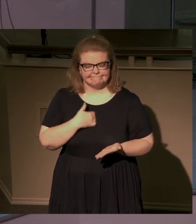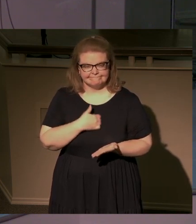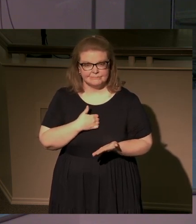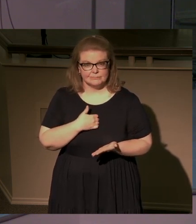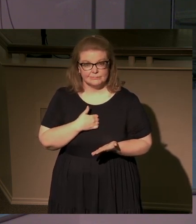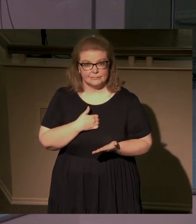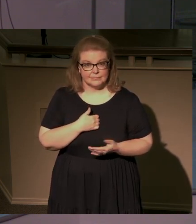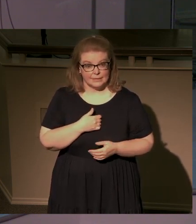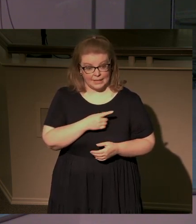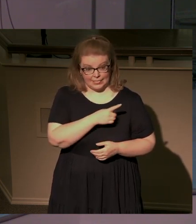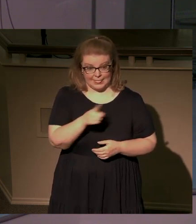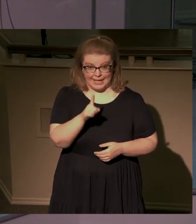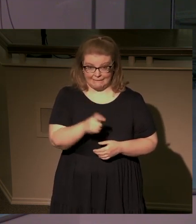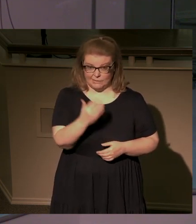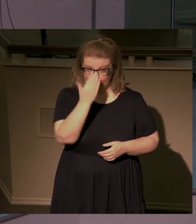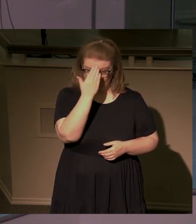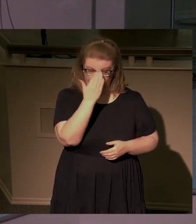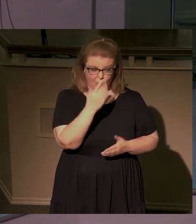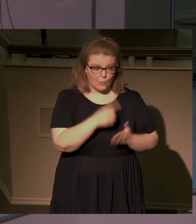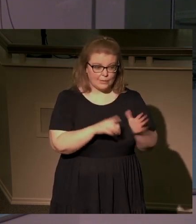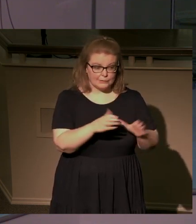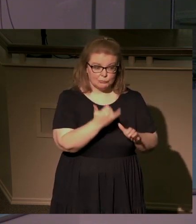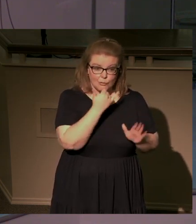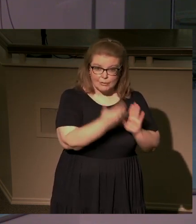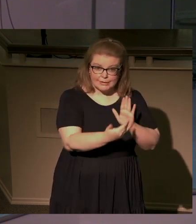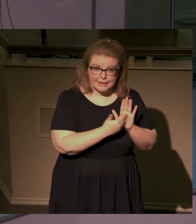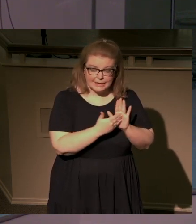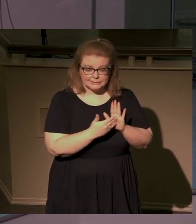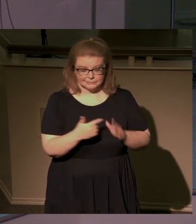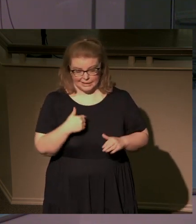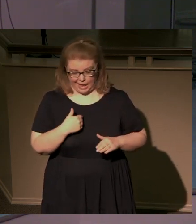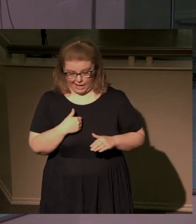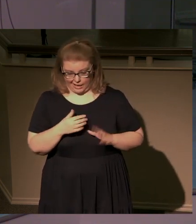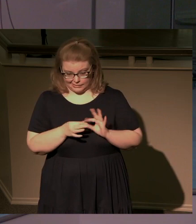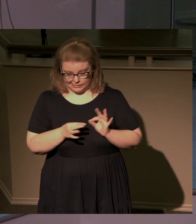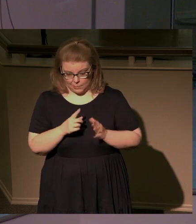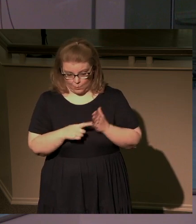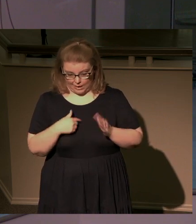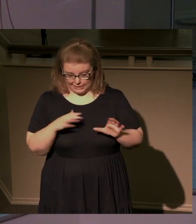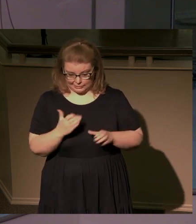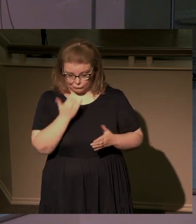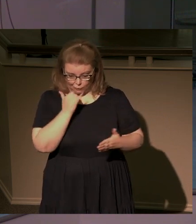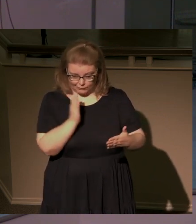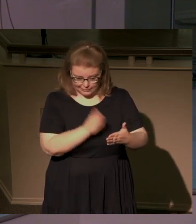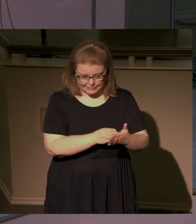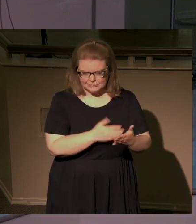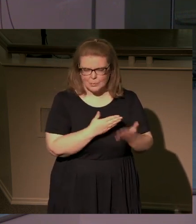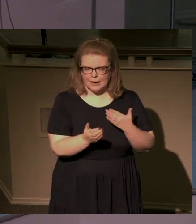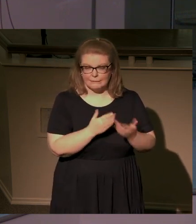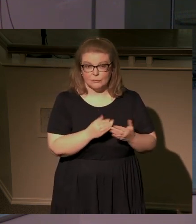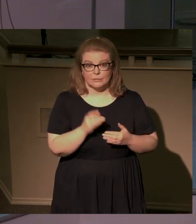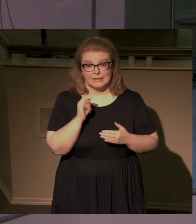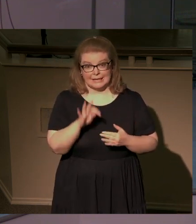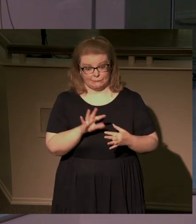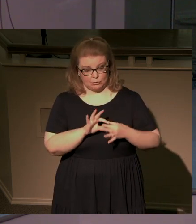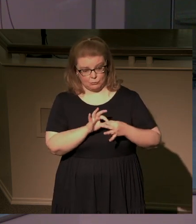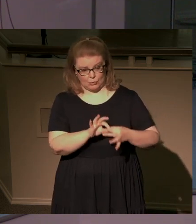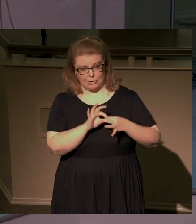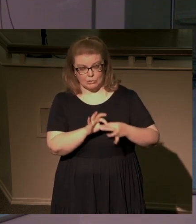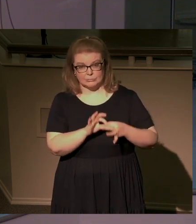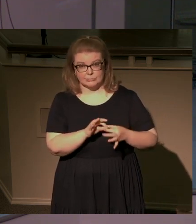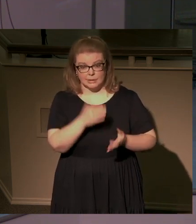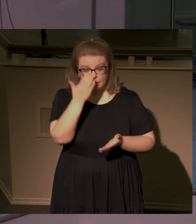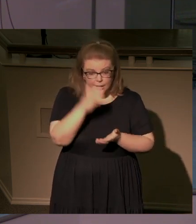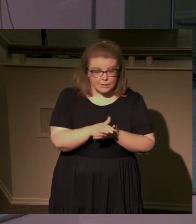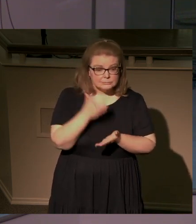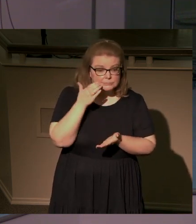They got to know they did you wrong. You got to say you did wrong to them, whatever it is. If your relationship, your